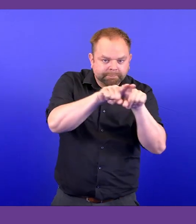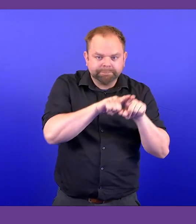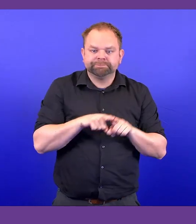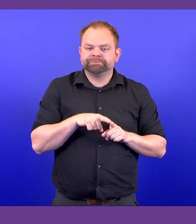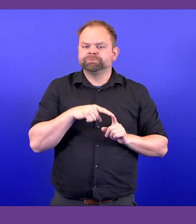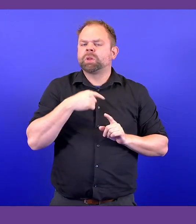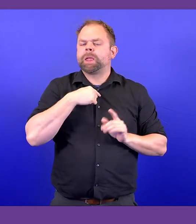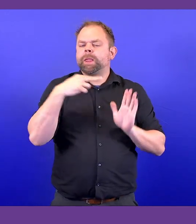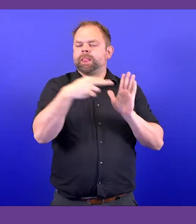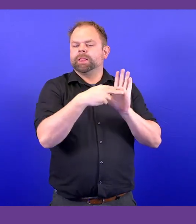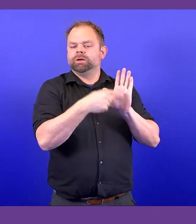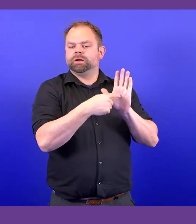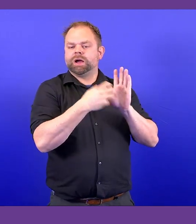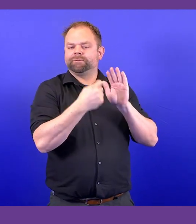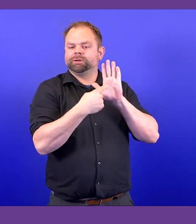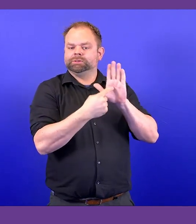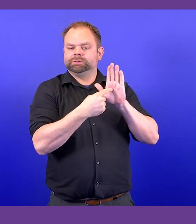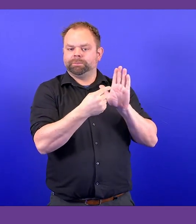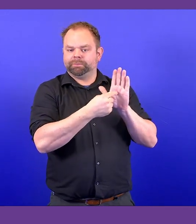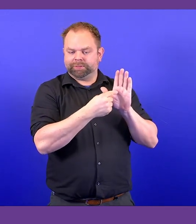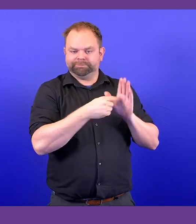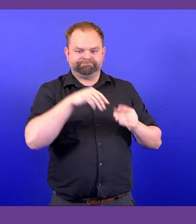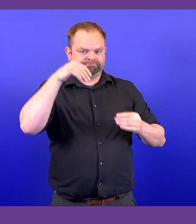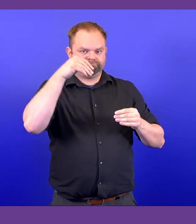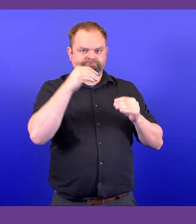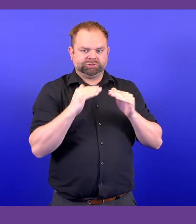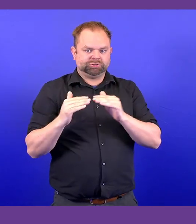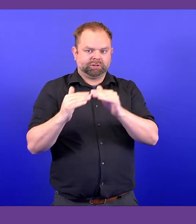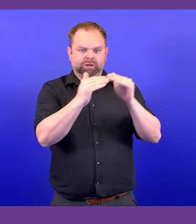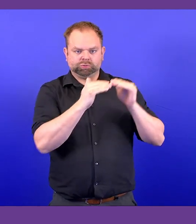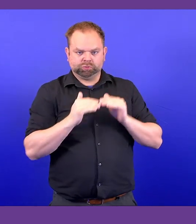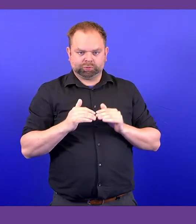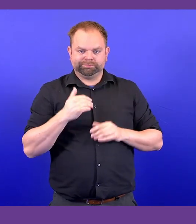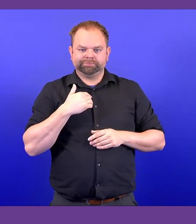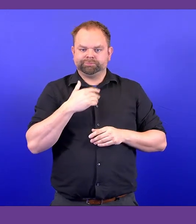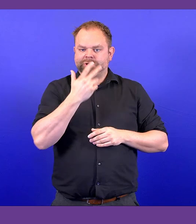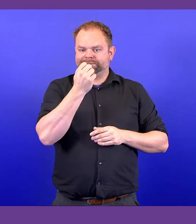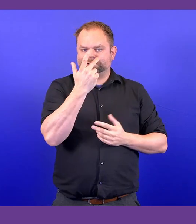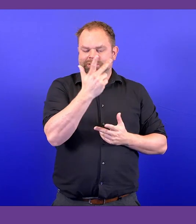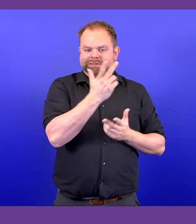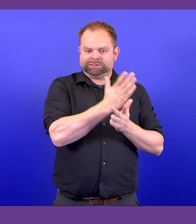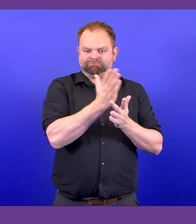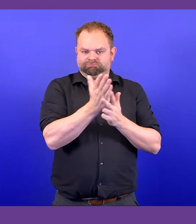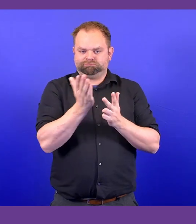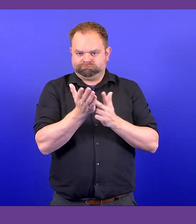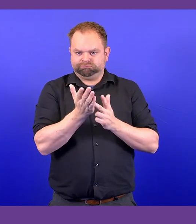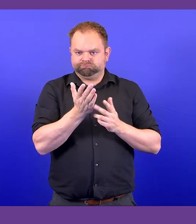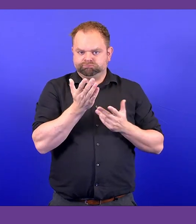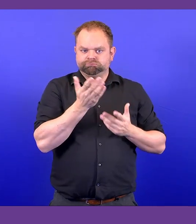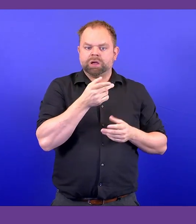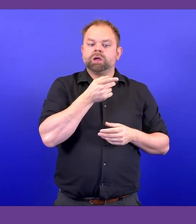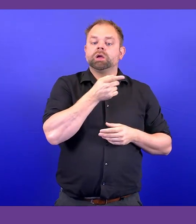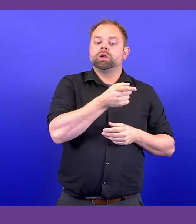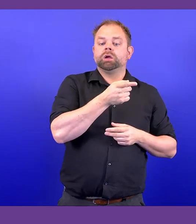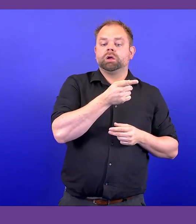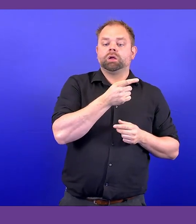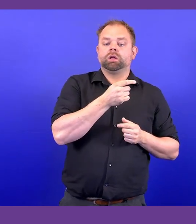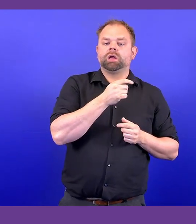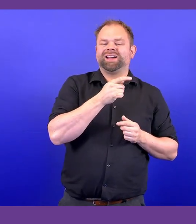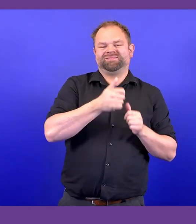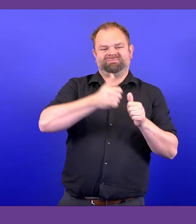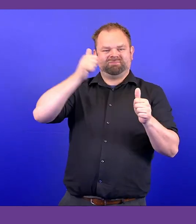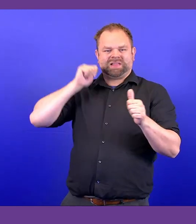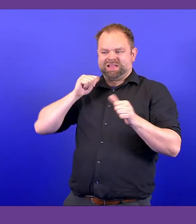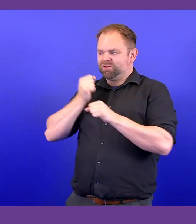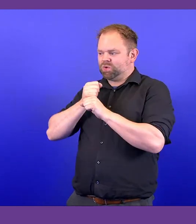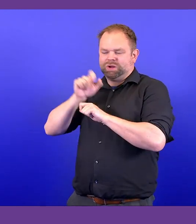general information for passengers with reduced mobilities. That means what are the assistants, what are the numbers, what are the contacts,